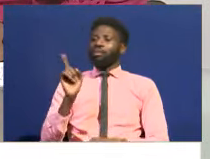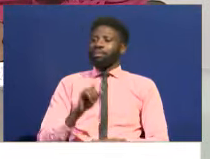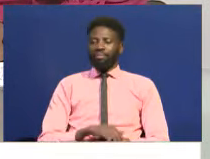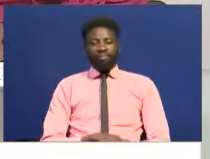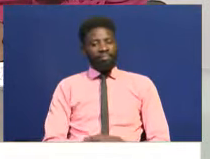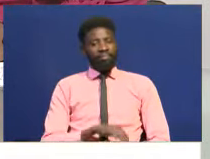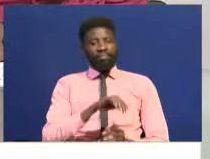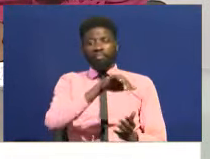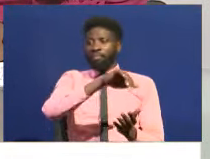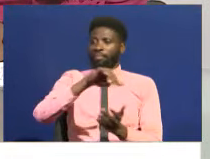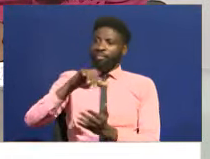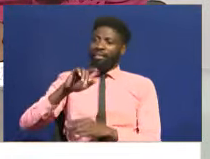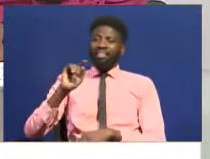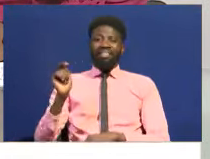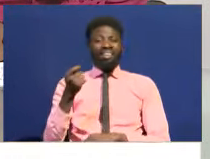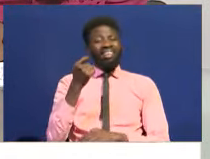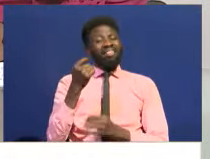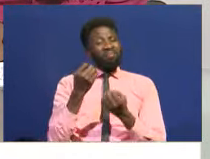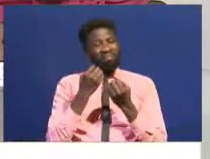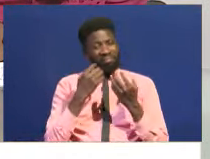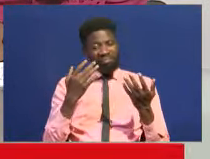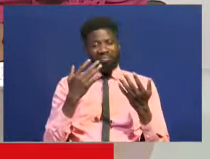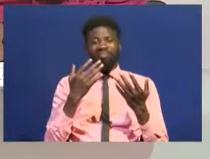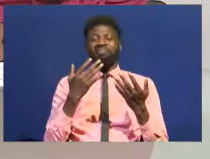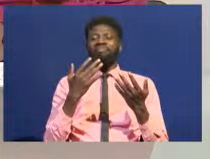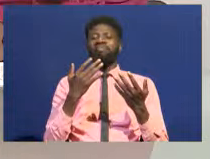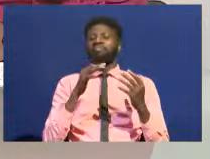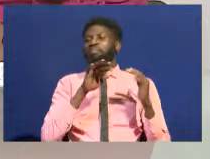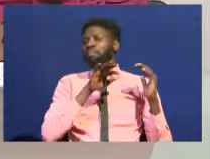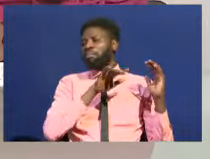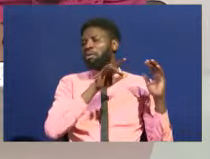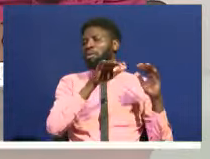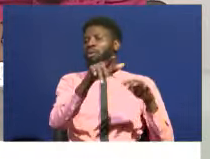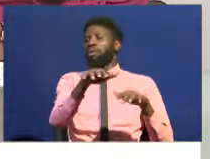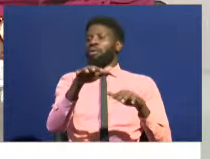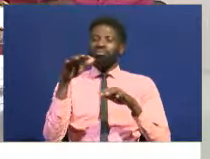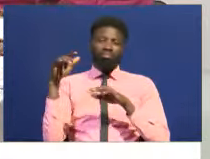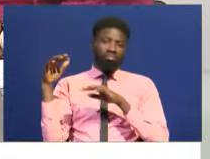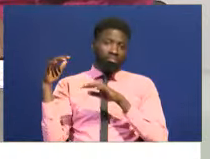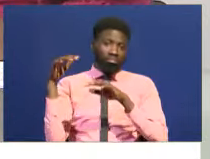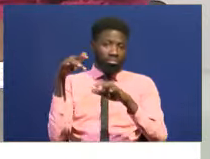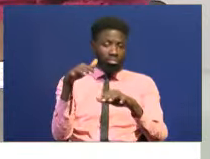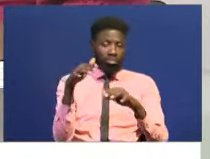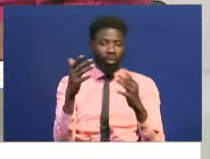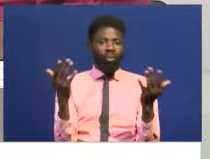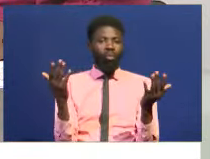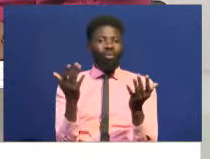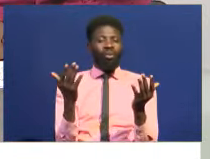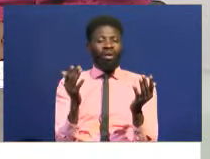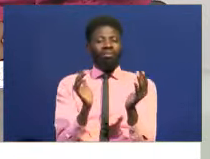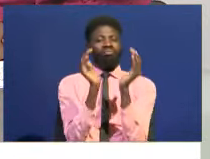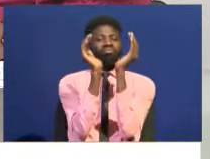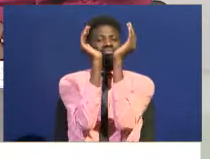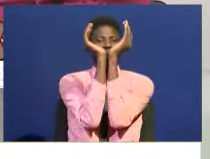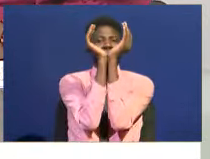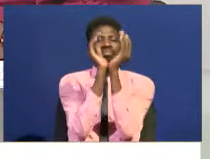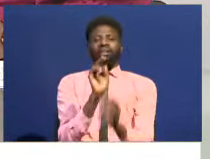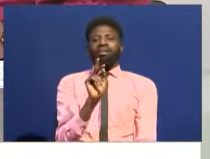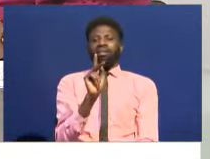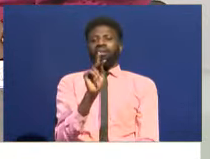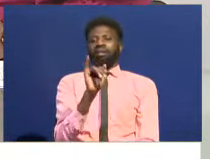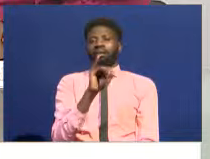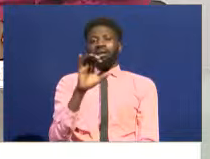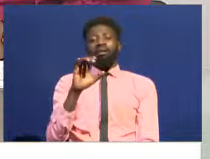Well, hundreds of Kenyans from all walks of life converged at Kenyatta International Convention Centre, that's KICC, to witness